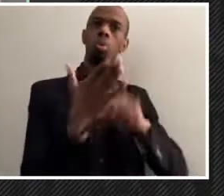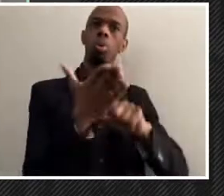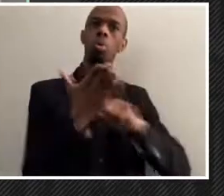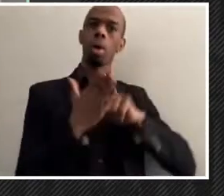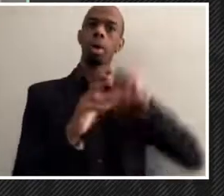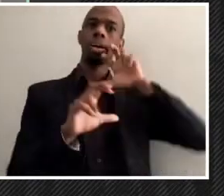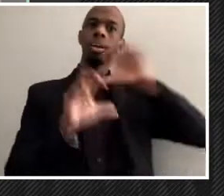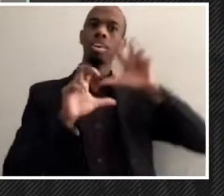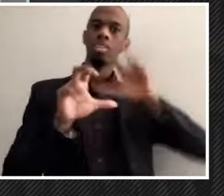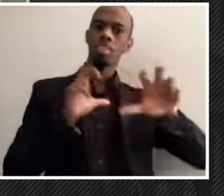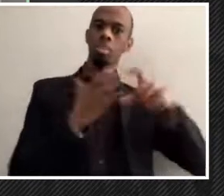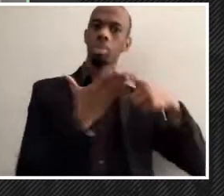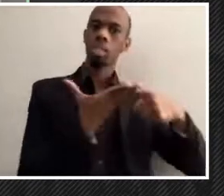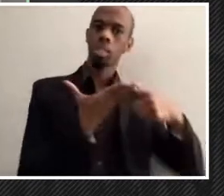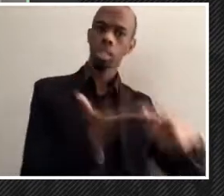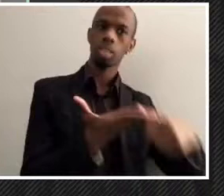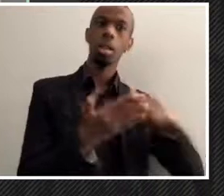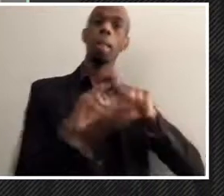Tennessee,